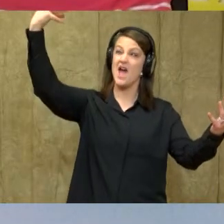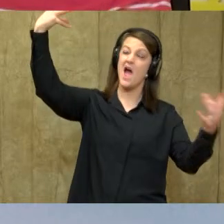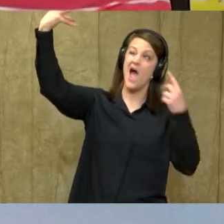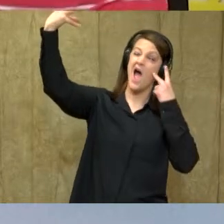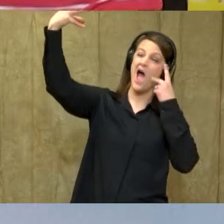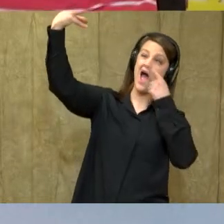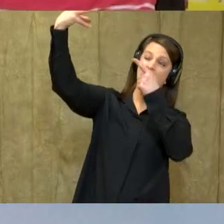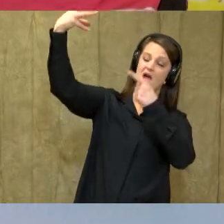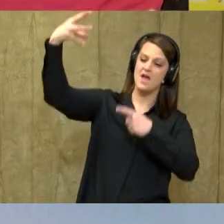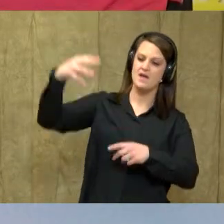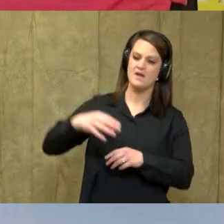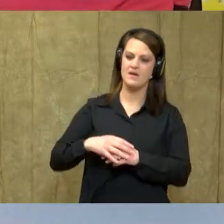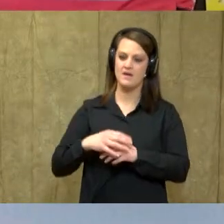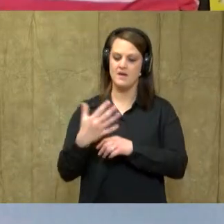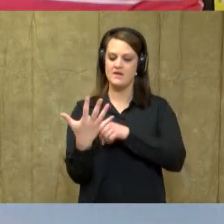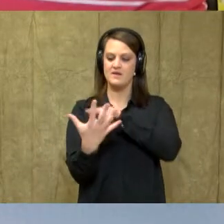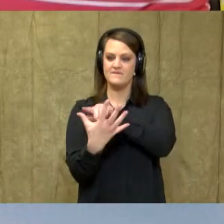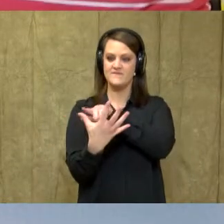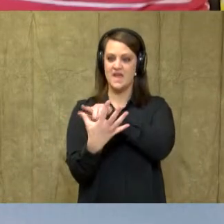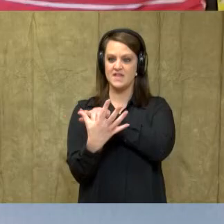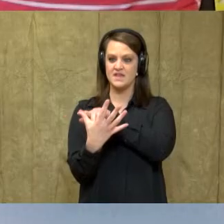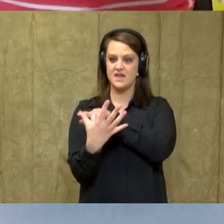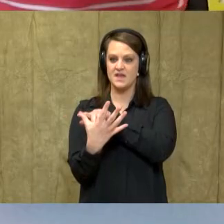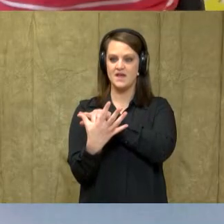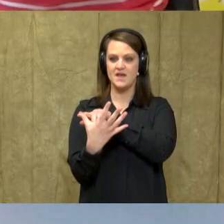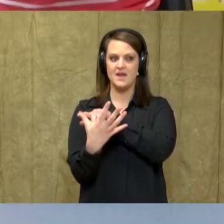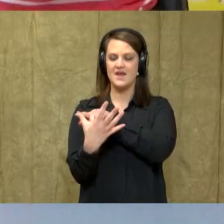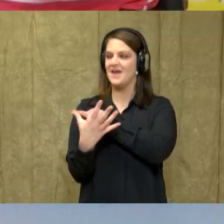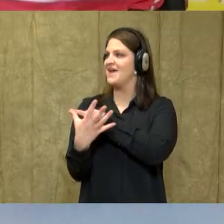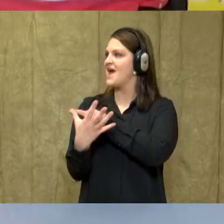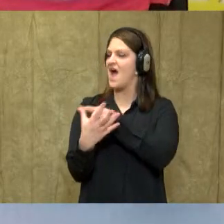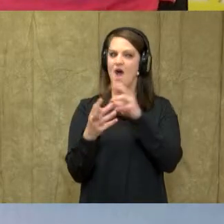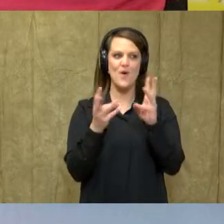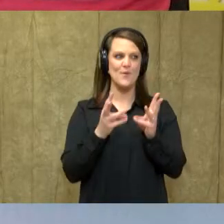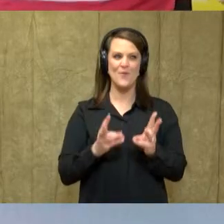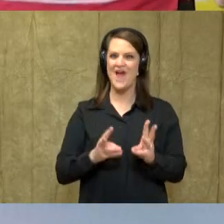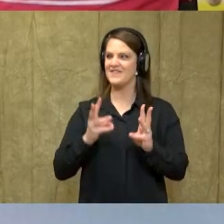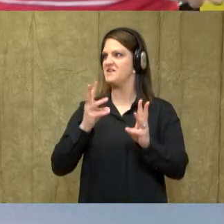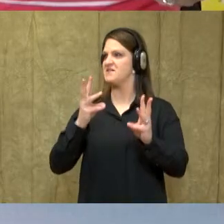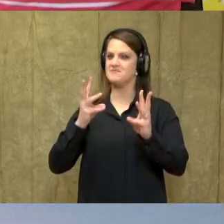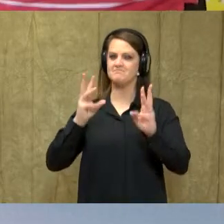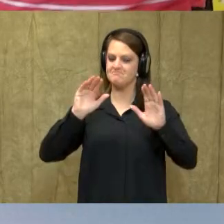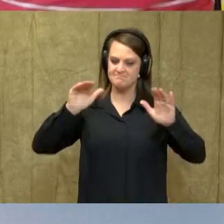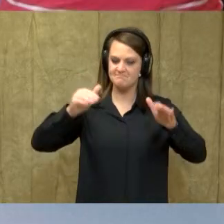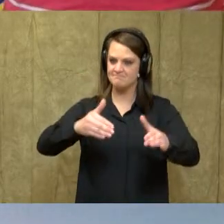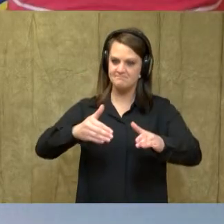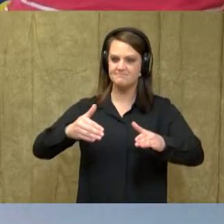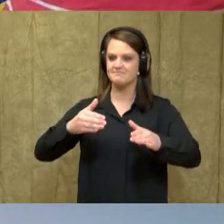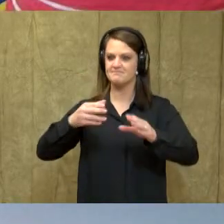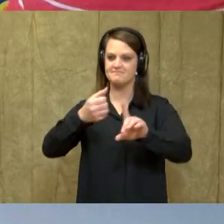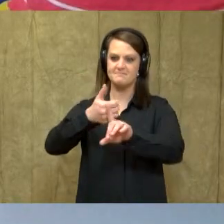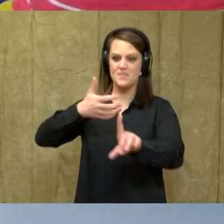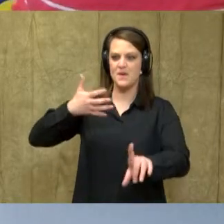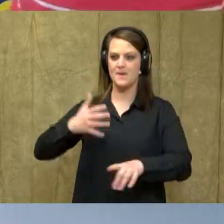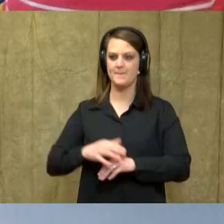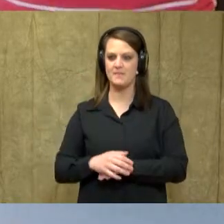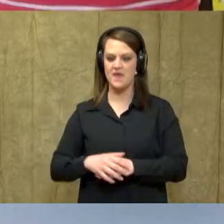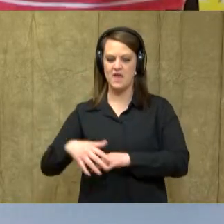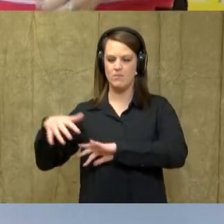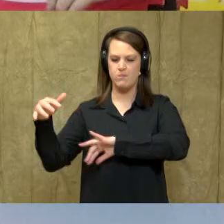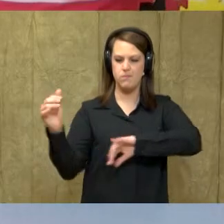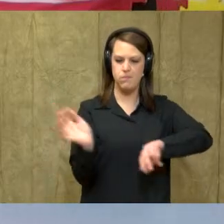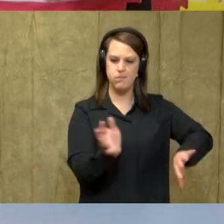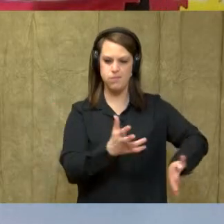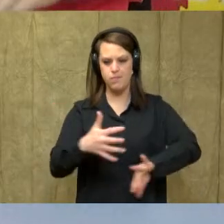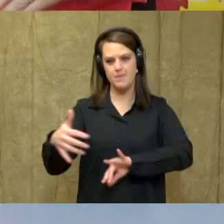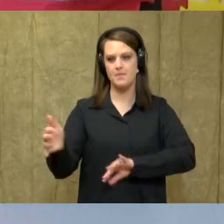out." The fifth one said, "That's what weather's all about." Ooh, went the